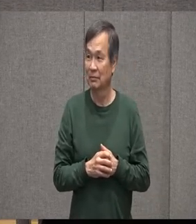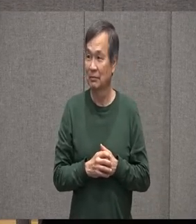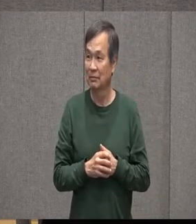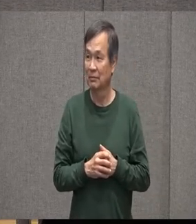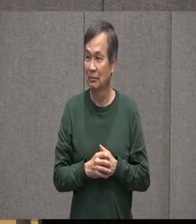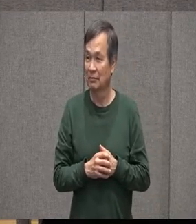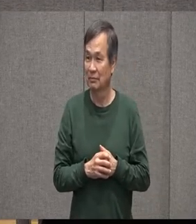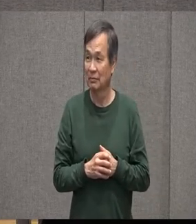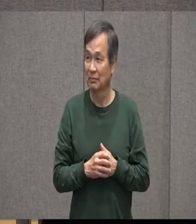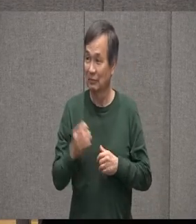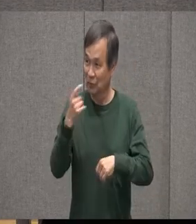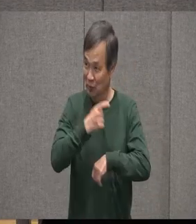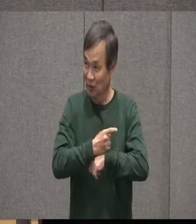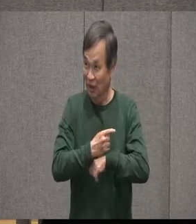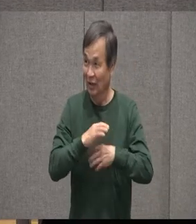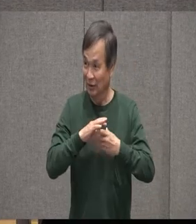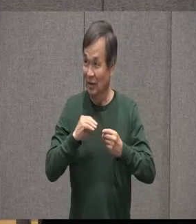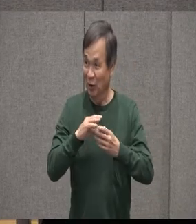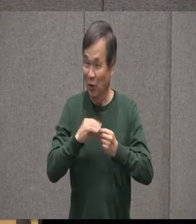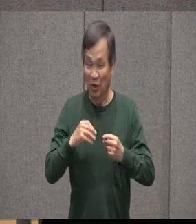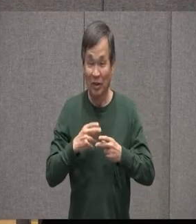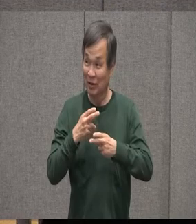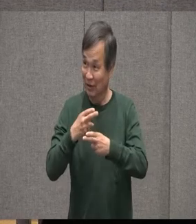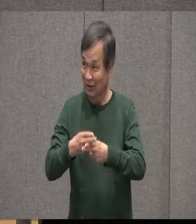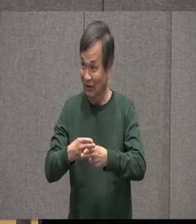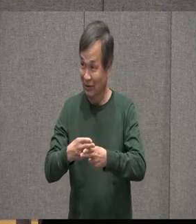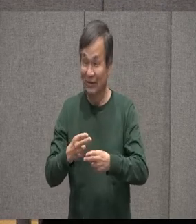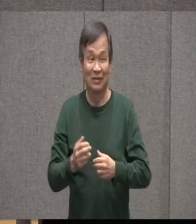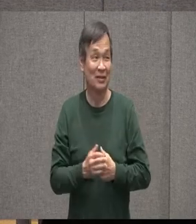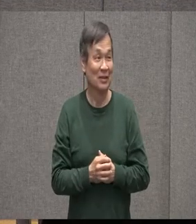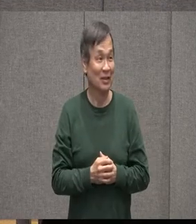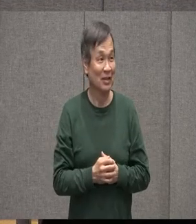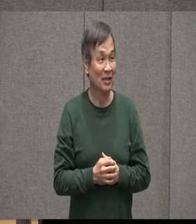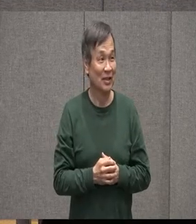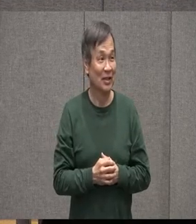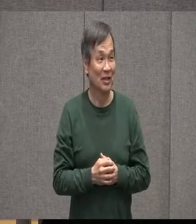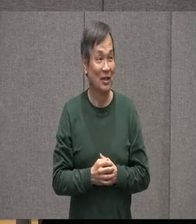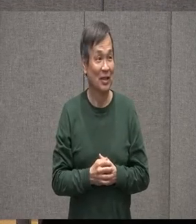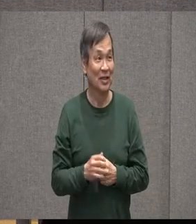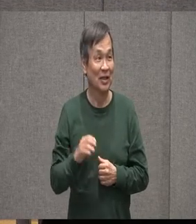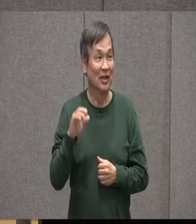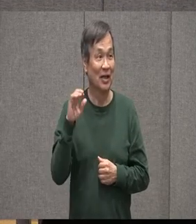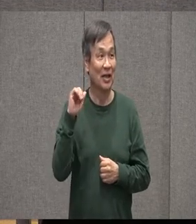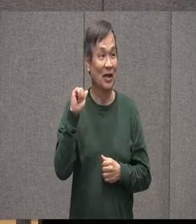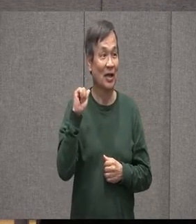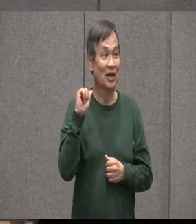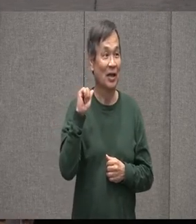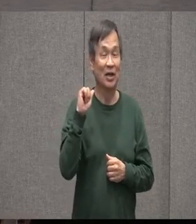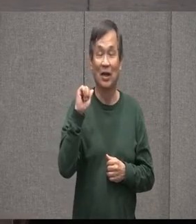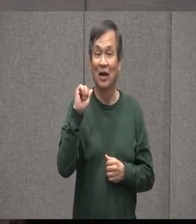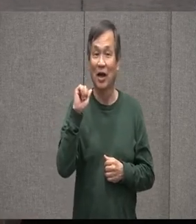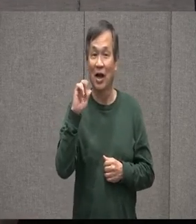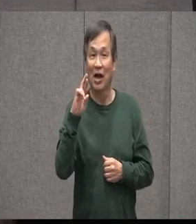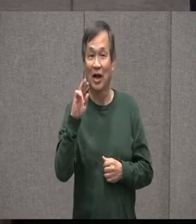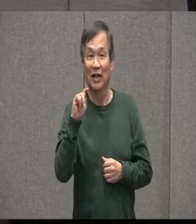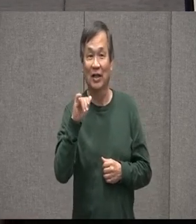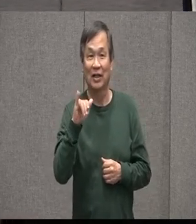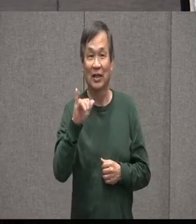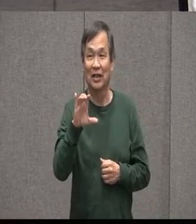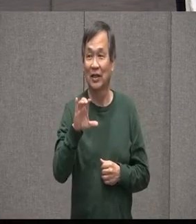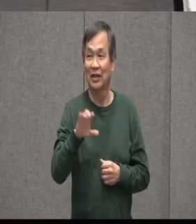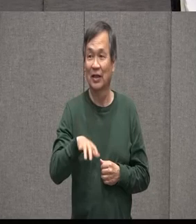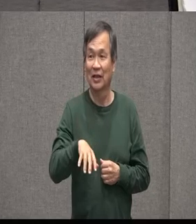Today's story is called Arctic Fives Arrive, and it's written